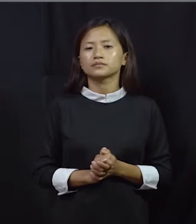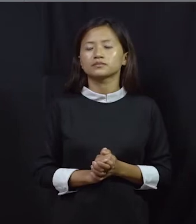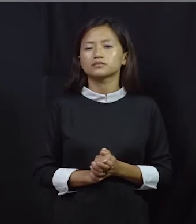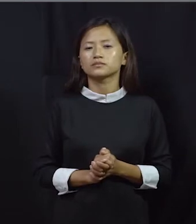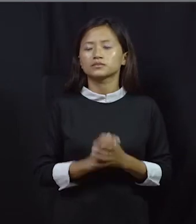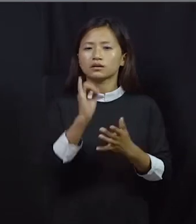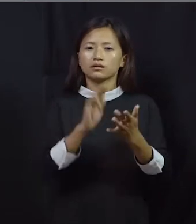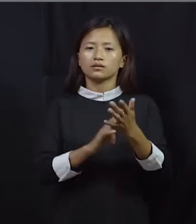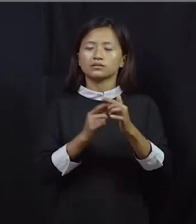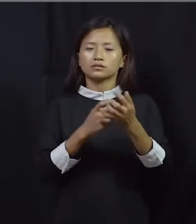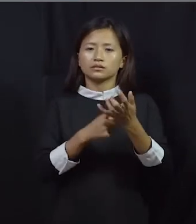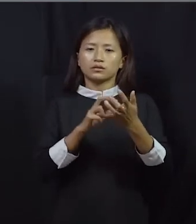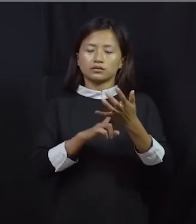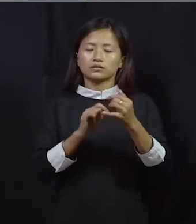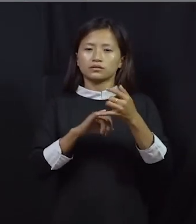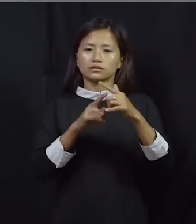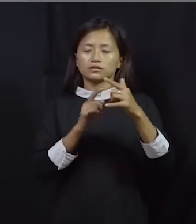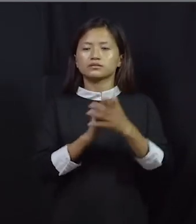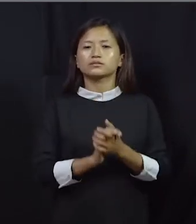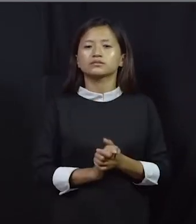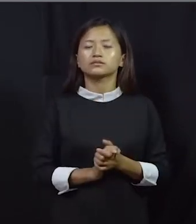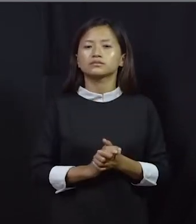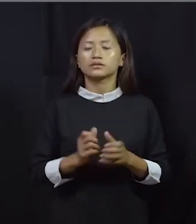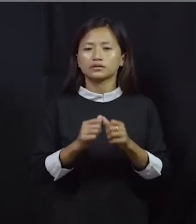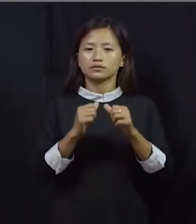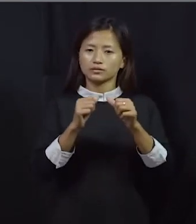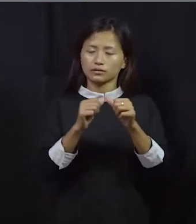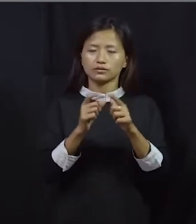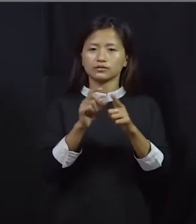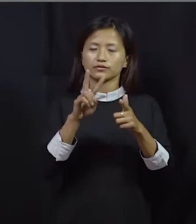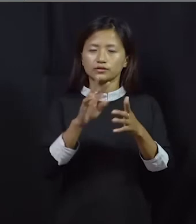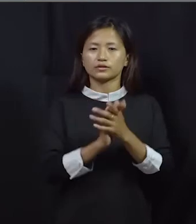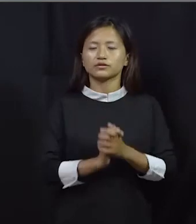interest on advances and losses. There are also cases